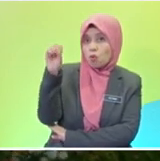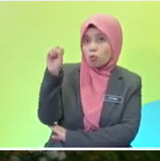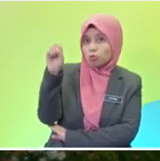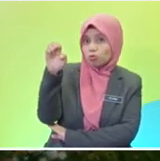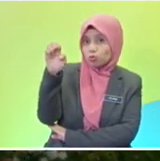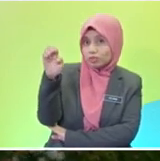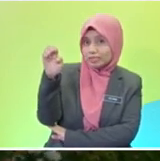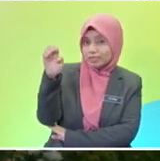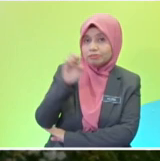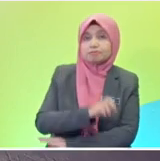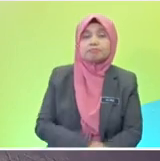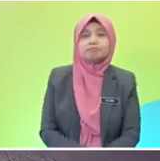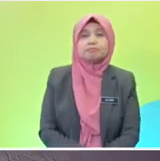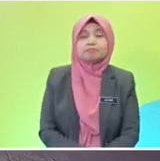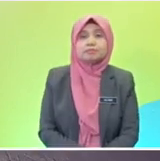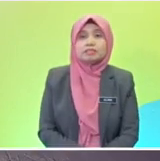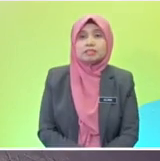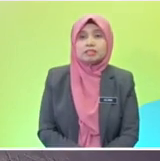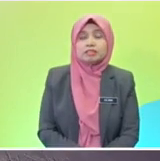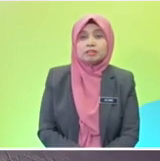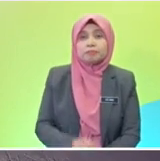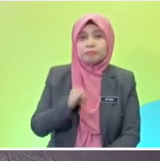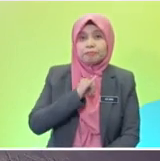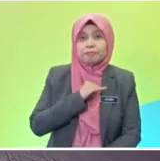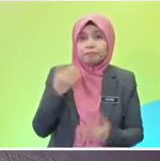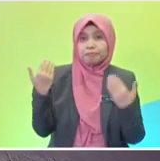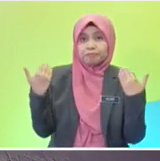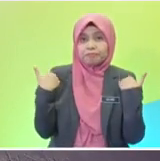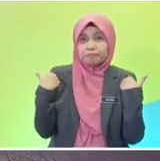Rose. Yes. Next, I have here with me